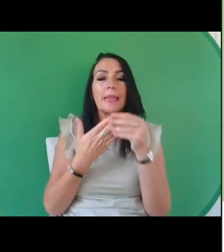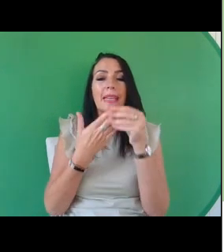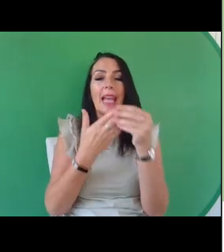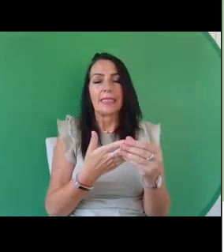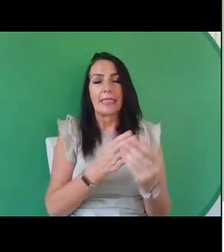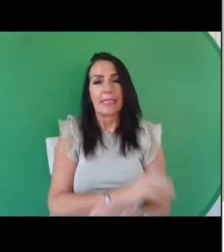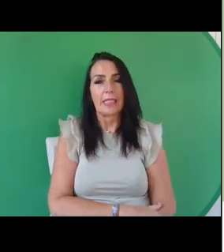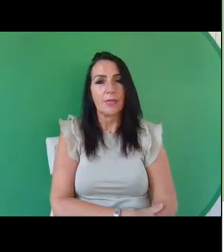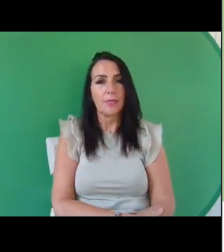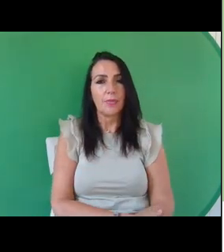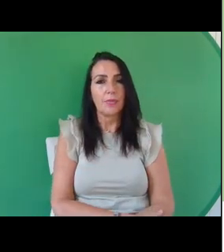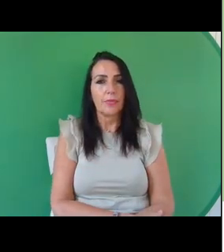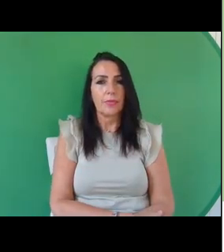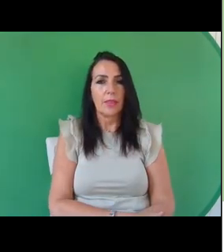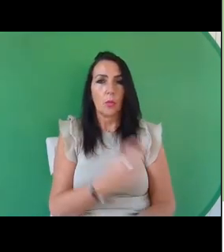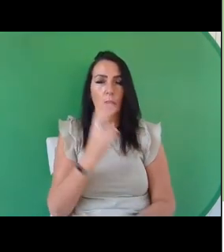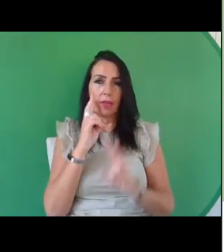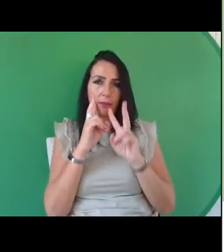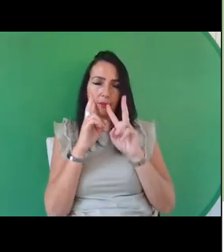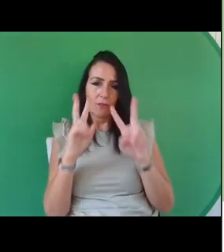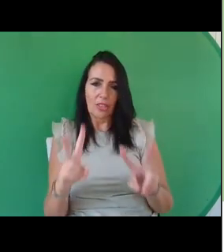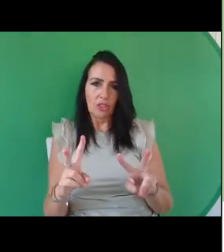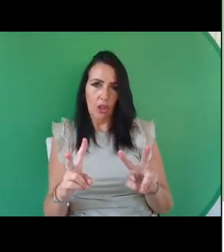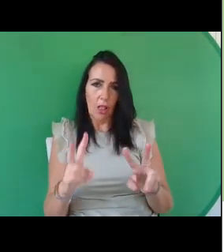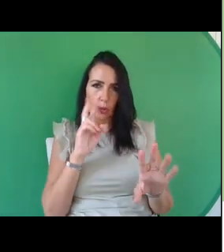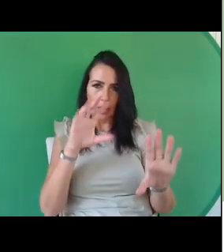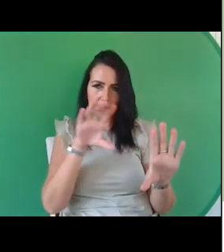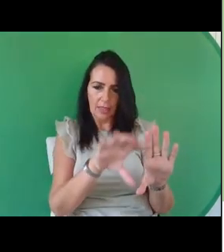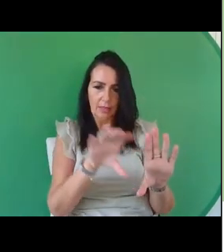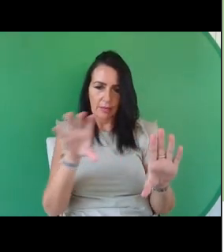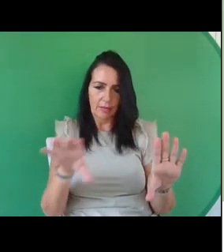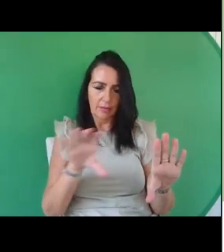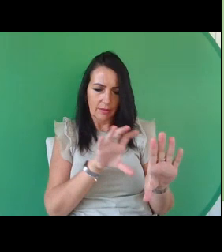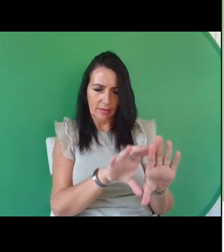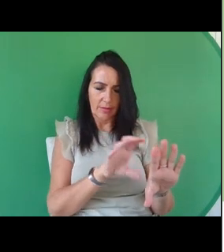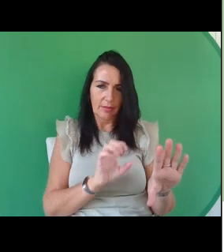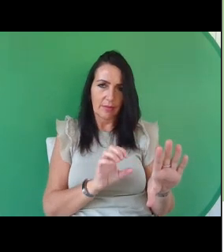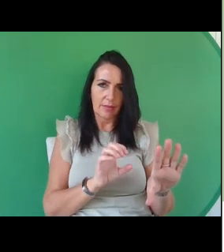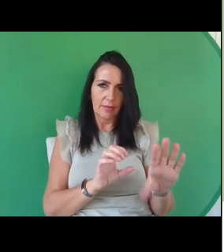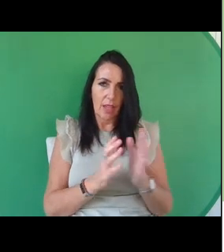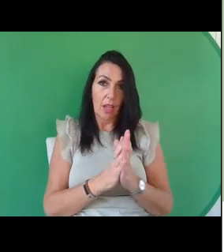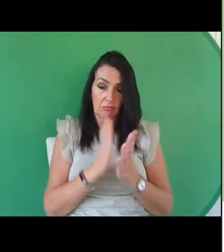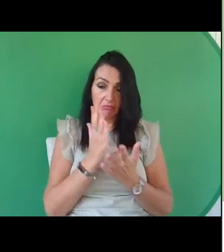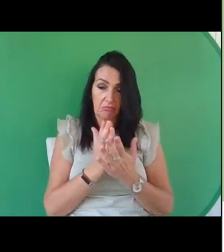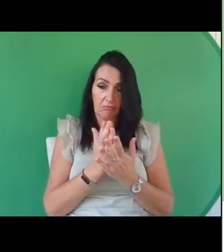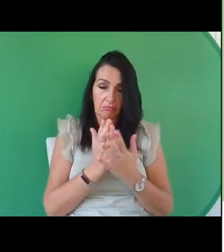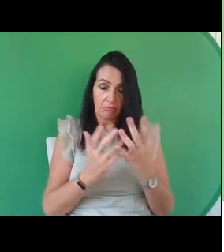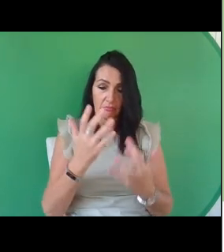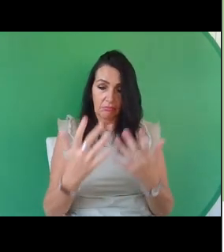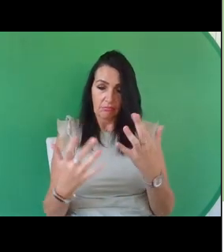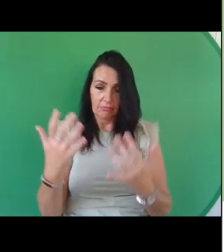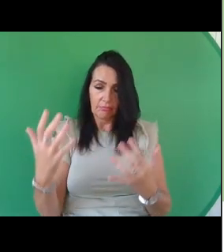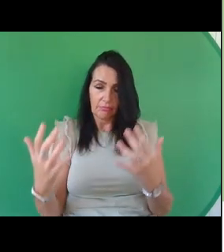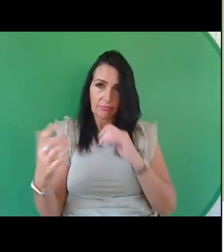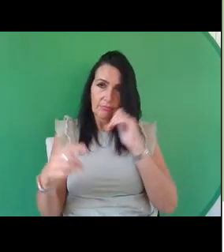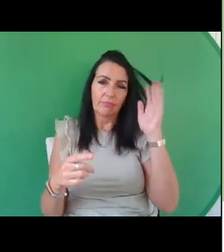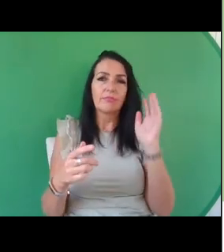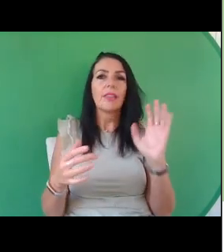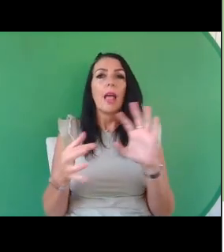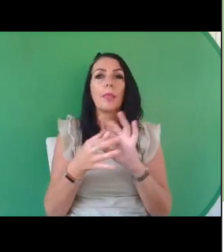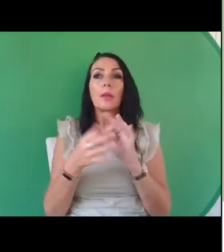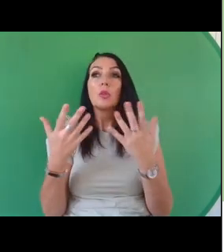So as we can clearly visualize from our latest graphic, which is actually taken from our InFact figures and considers today's energy